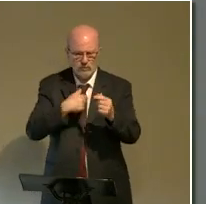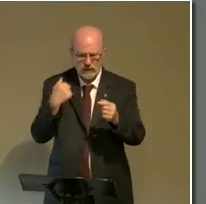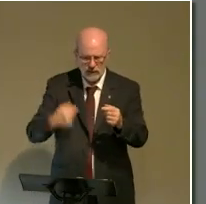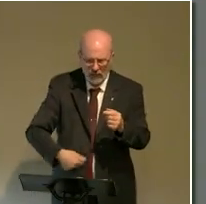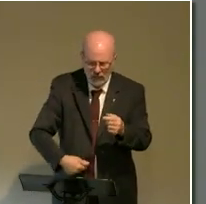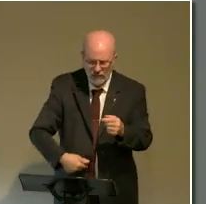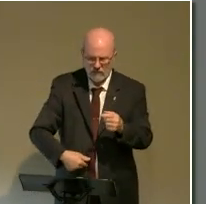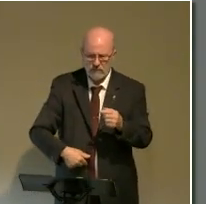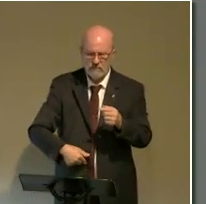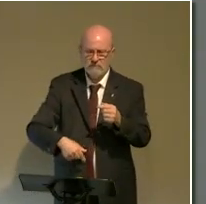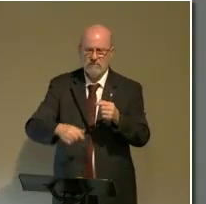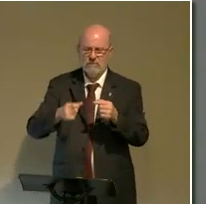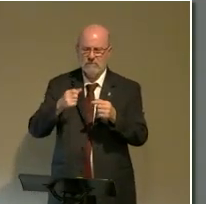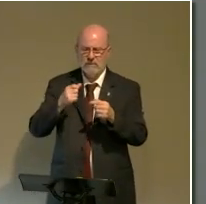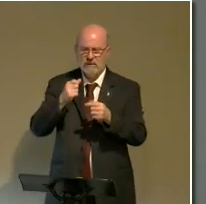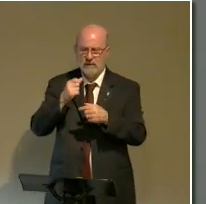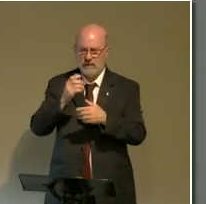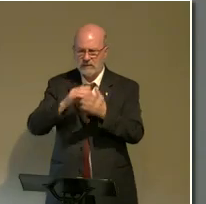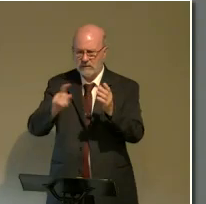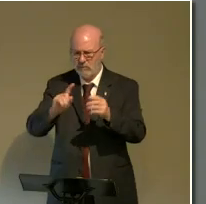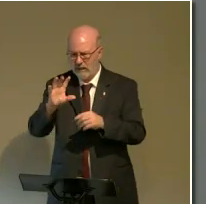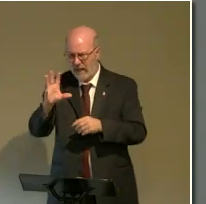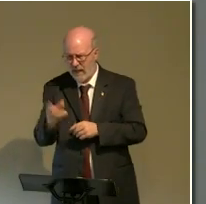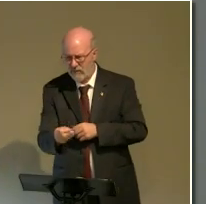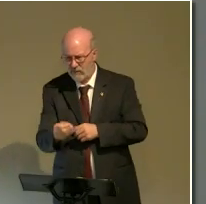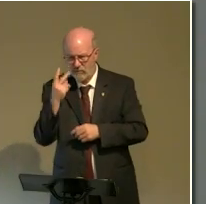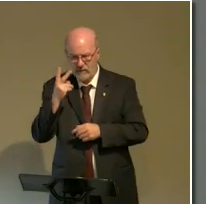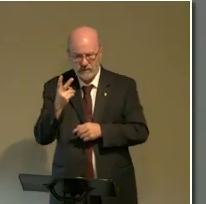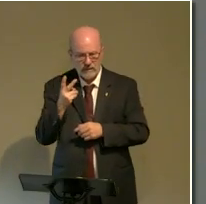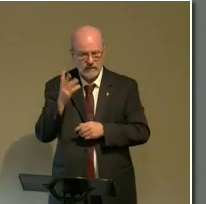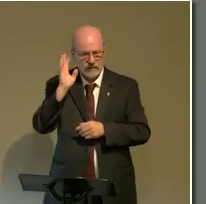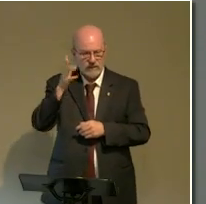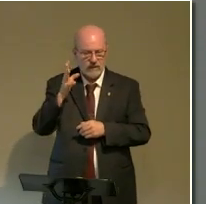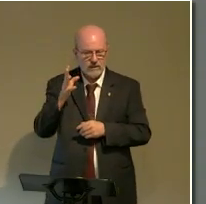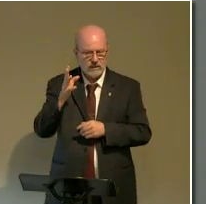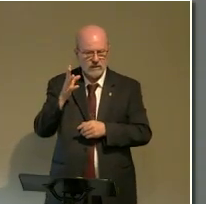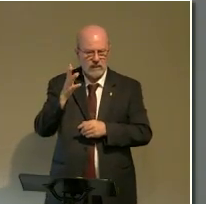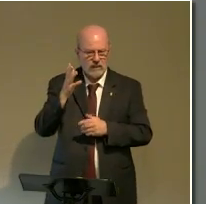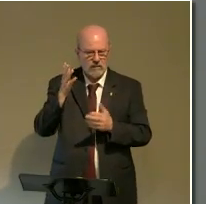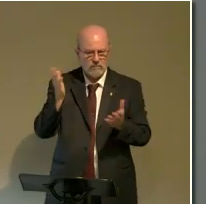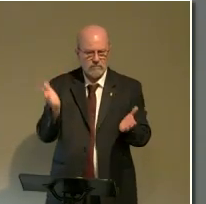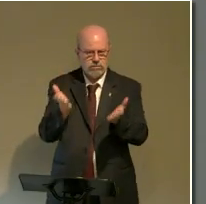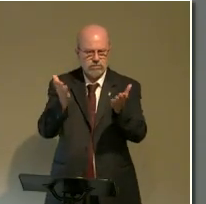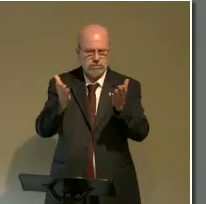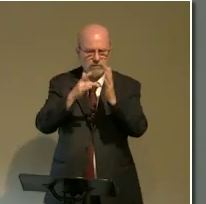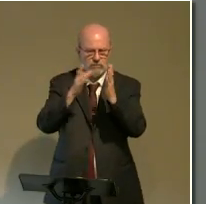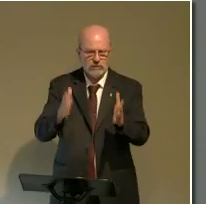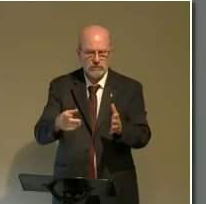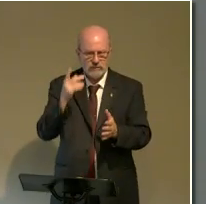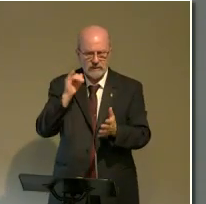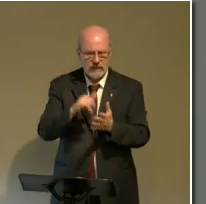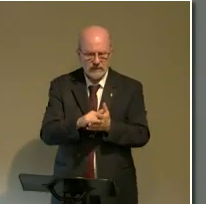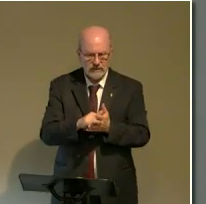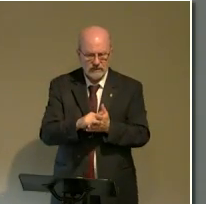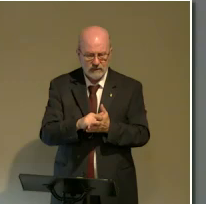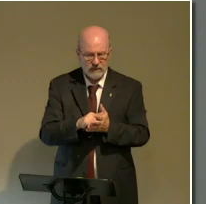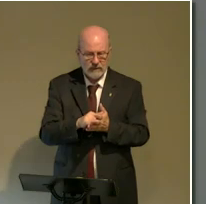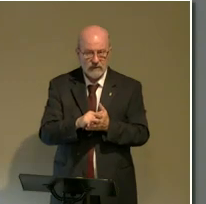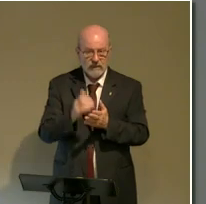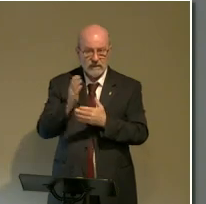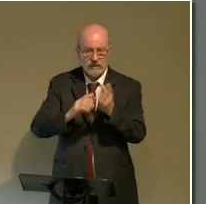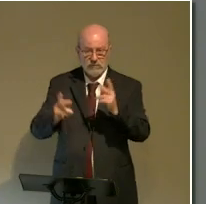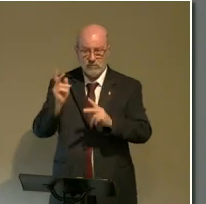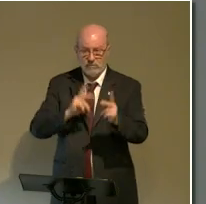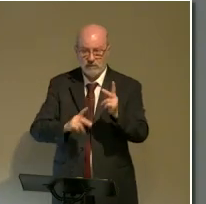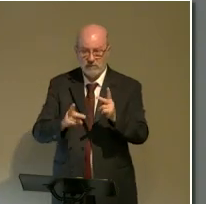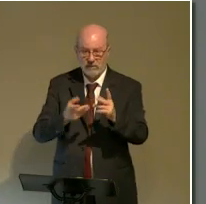and go to somewhere in Africa to see how it is. Can you imagine how uplifting it would be as a Christian to see? Because some of those